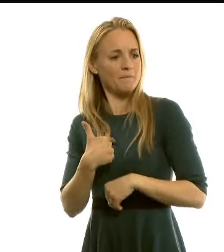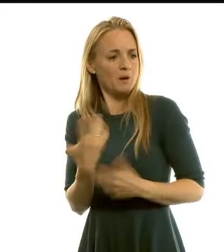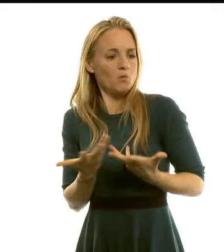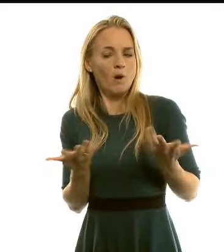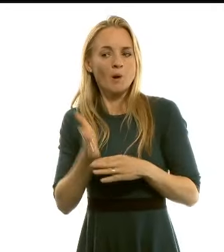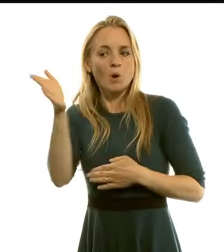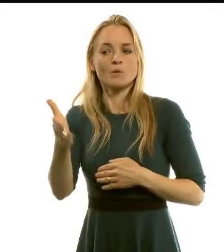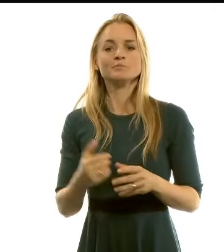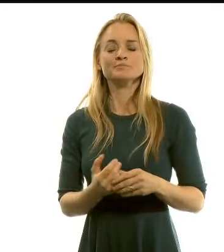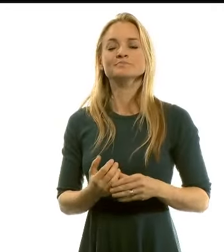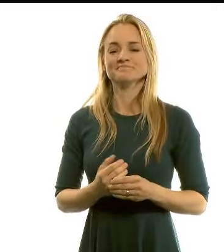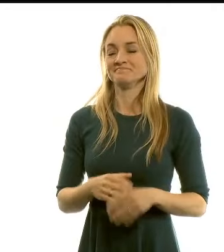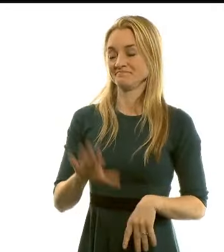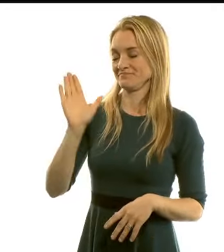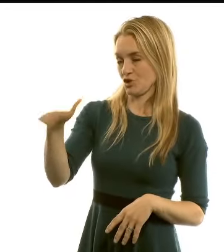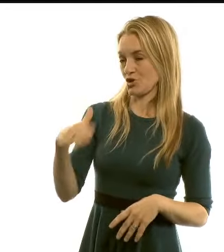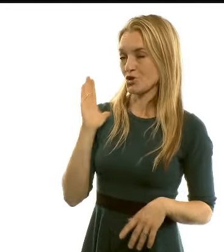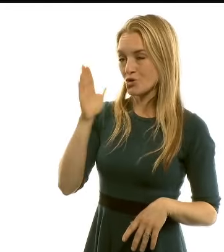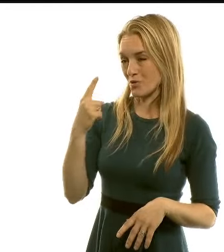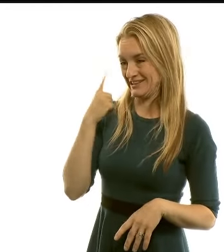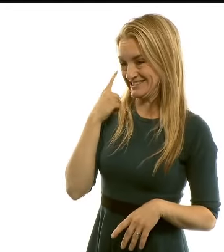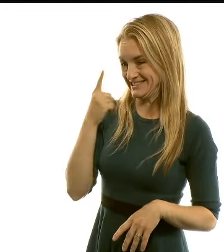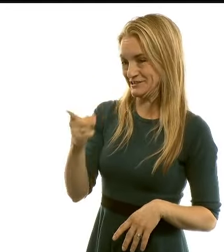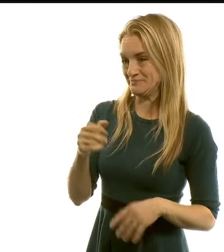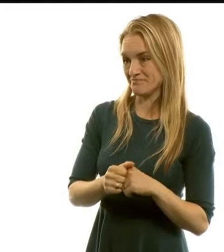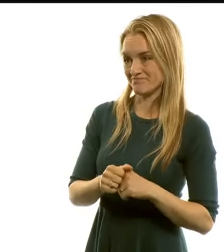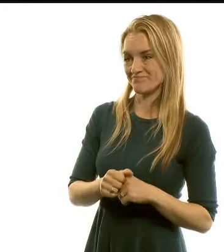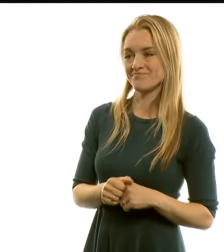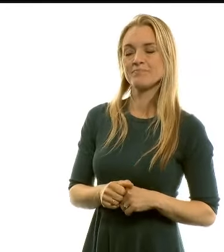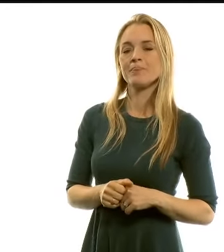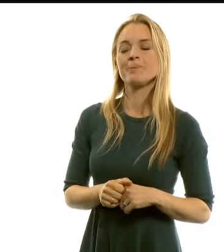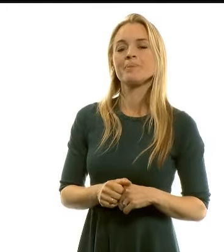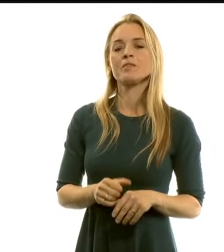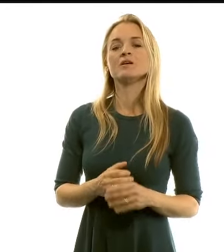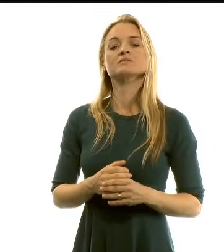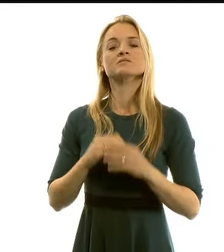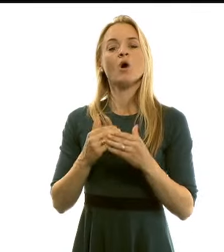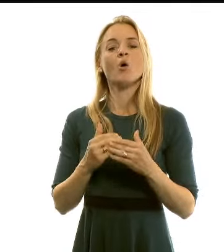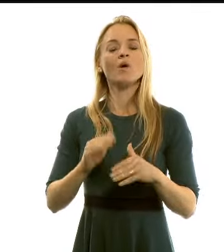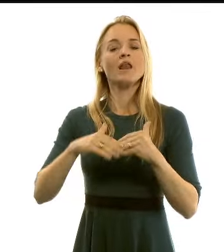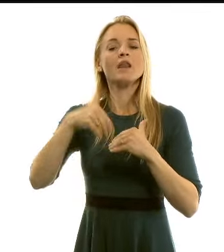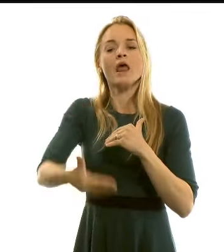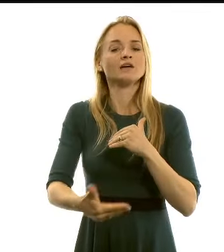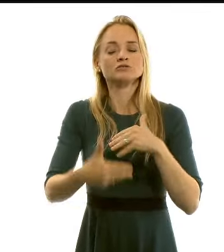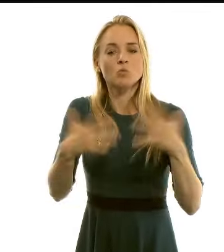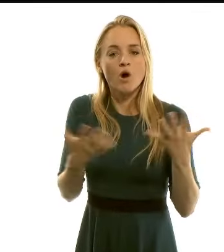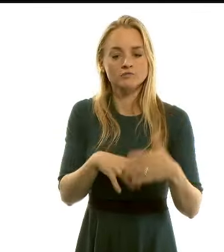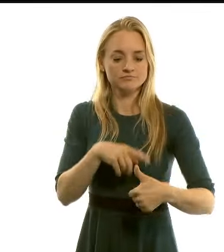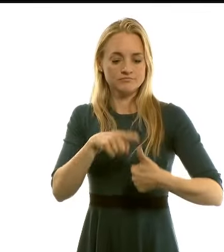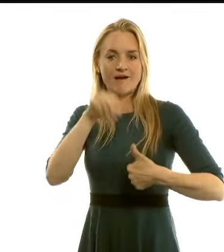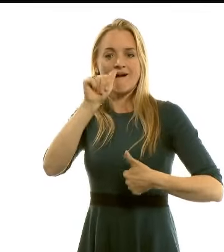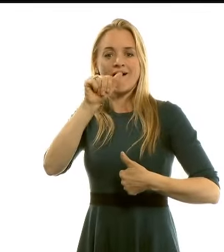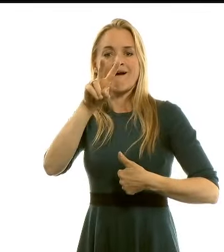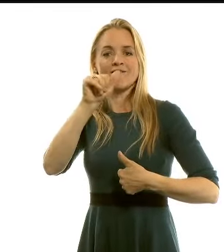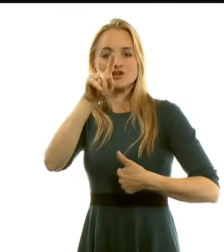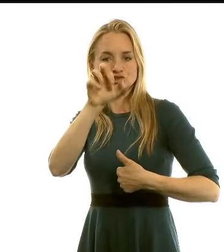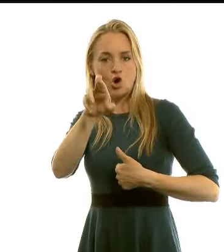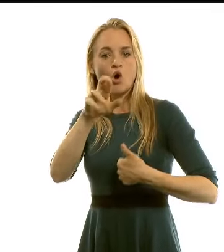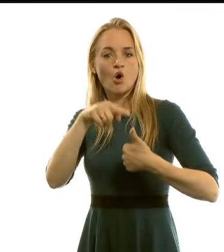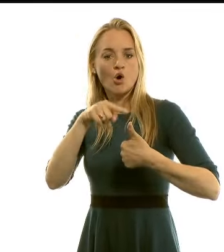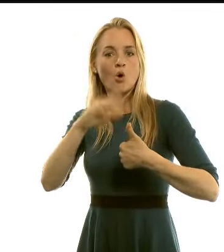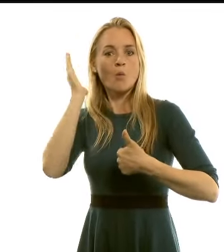You'll see, Melvin. You will see. All those places. Coming up, the amazing Avatar universe will be coming to